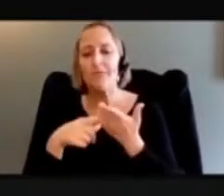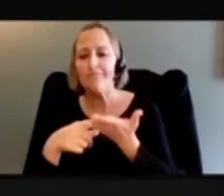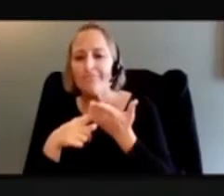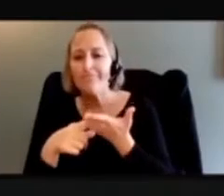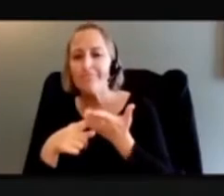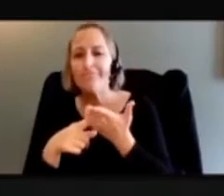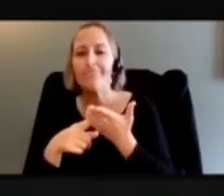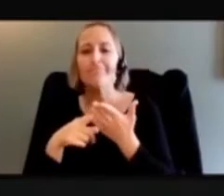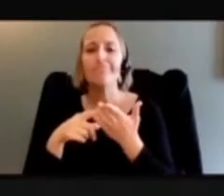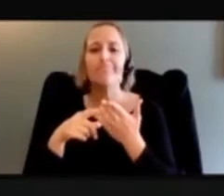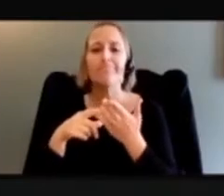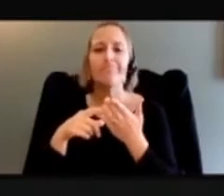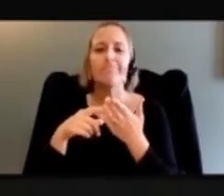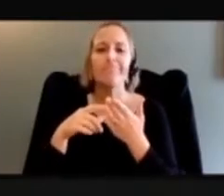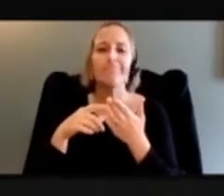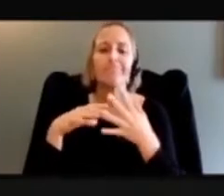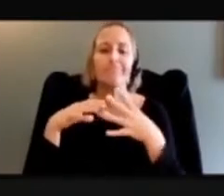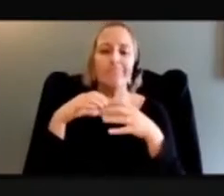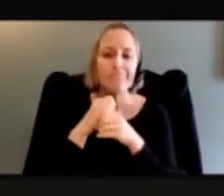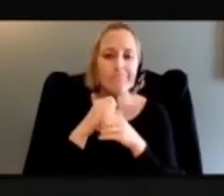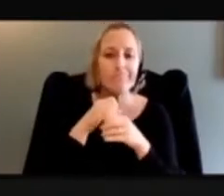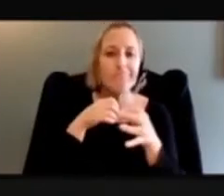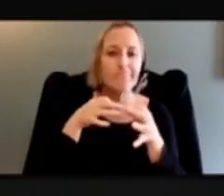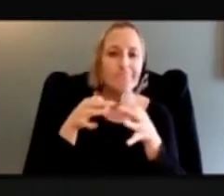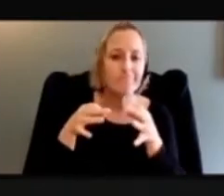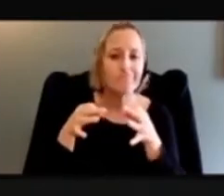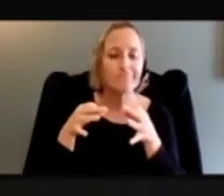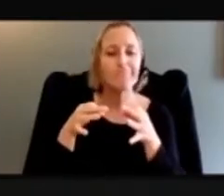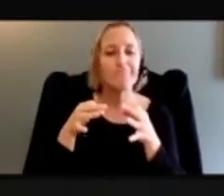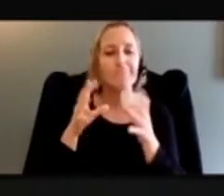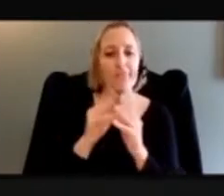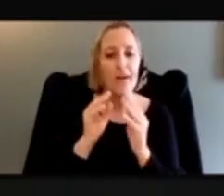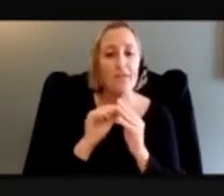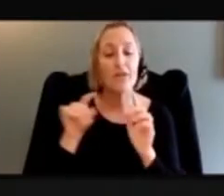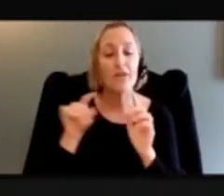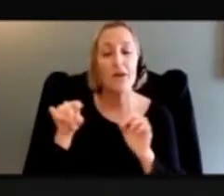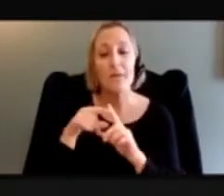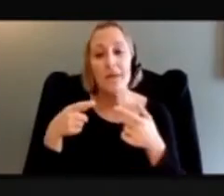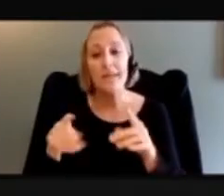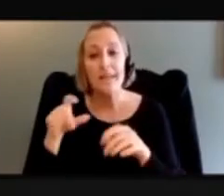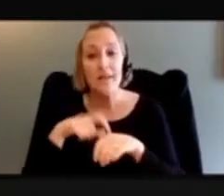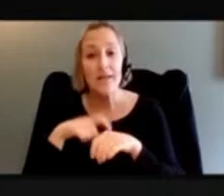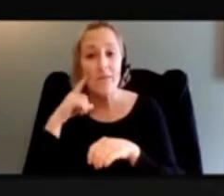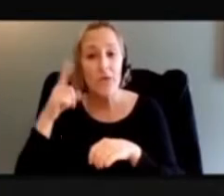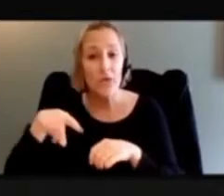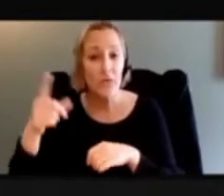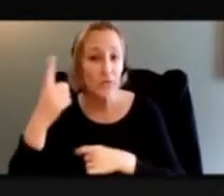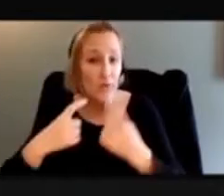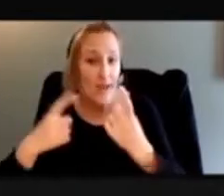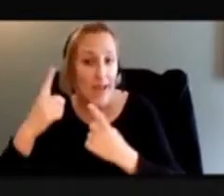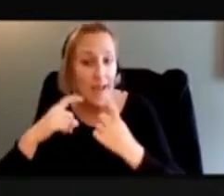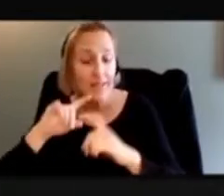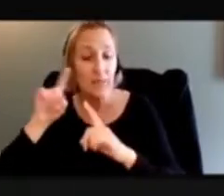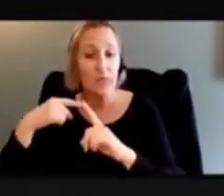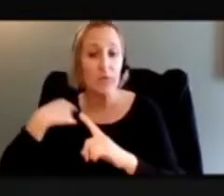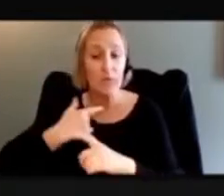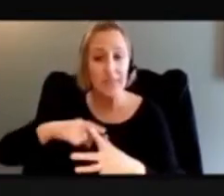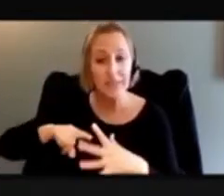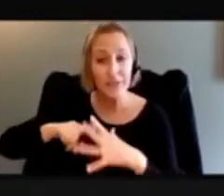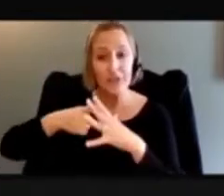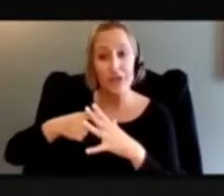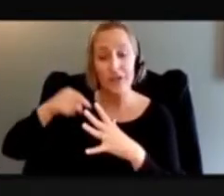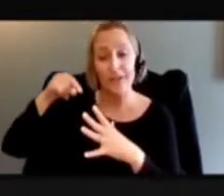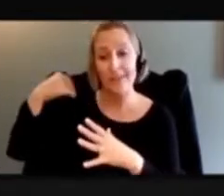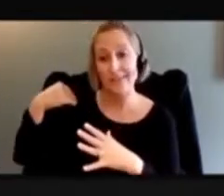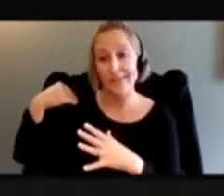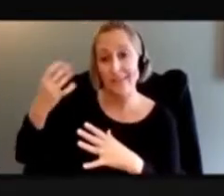conference and also to allow you to ask some questions. And so, when I started the conference on Tuesday,